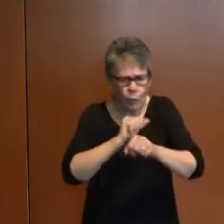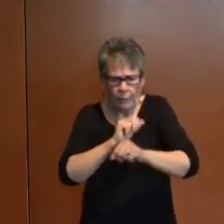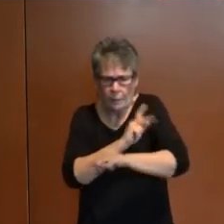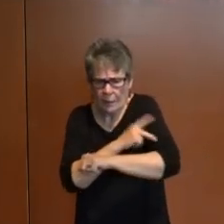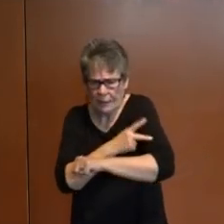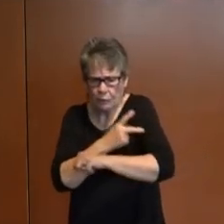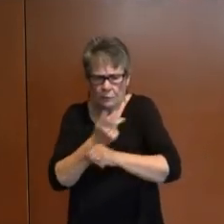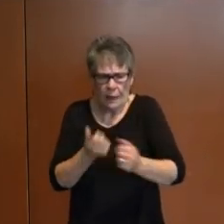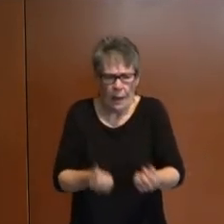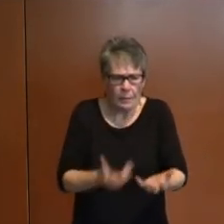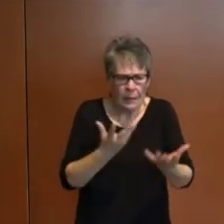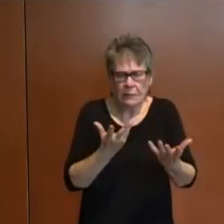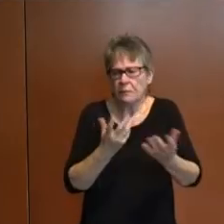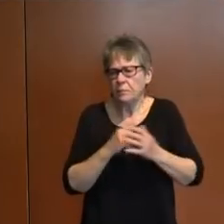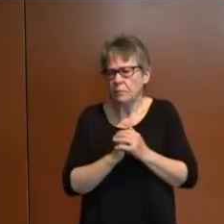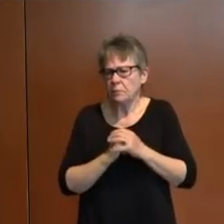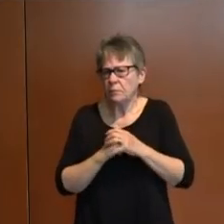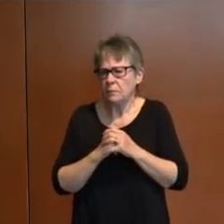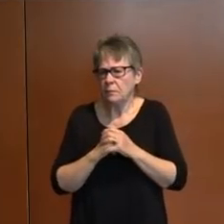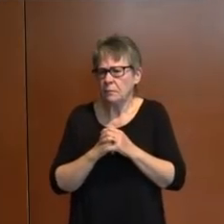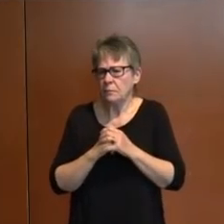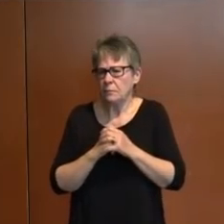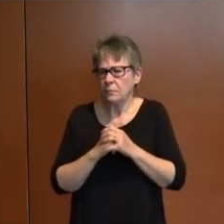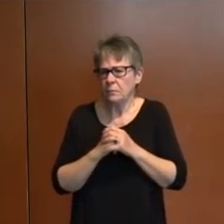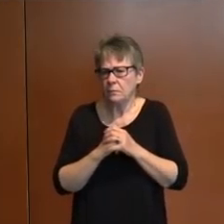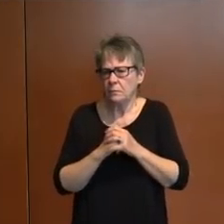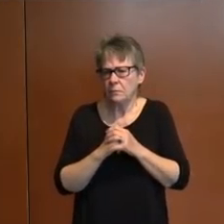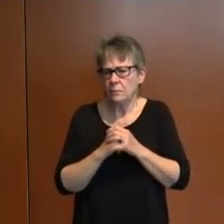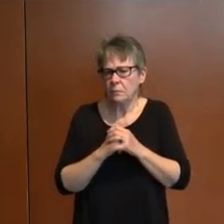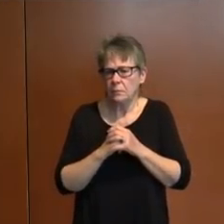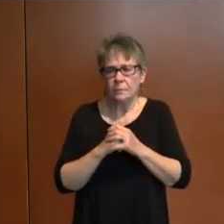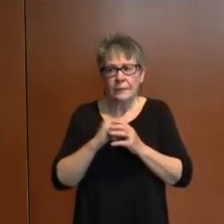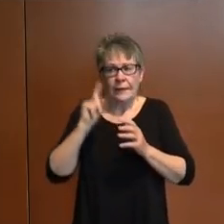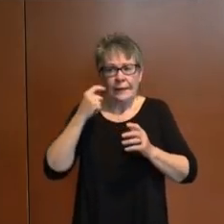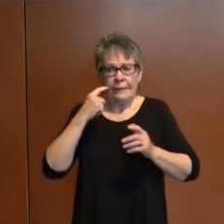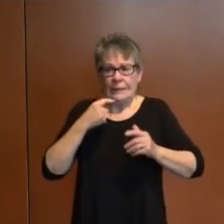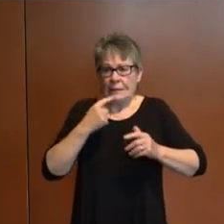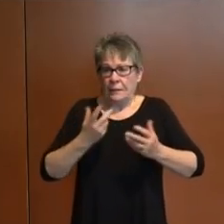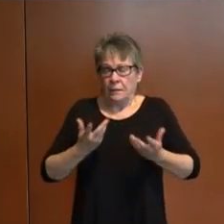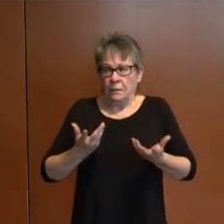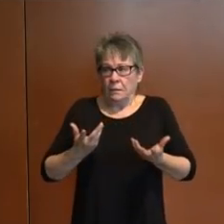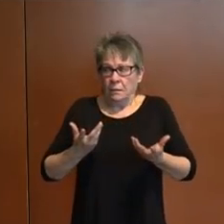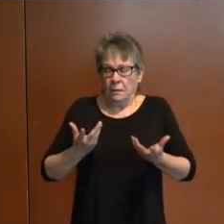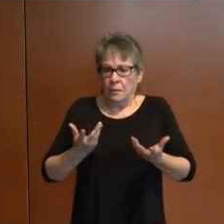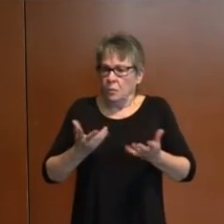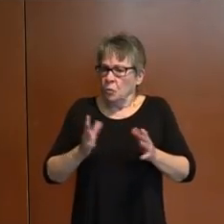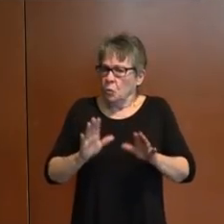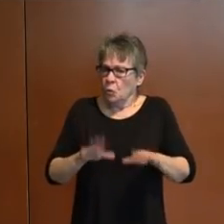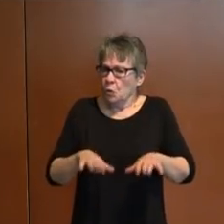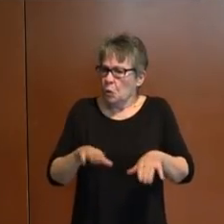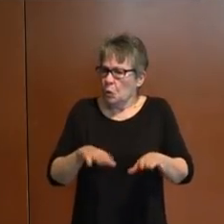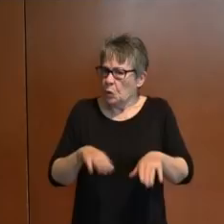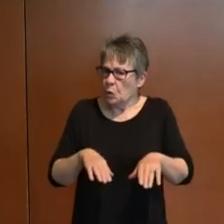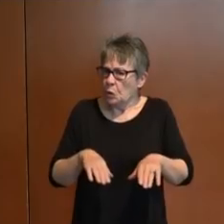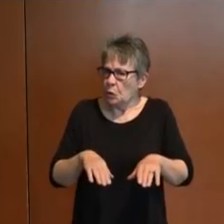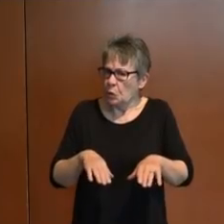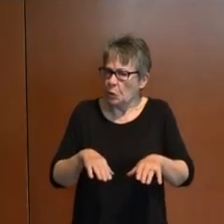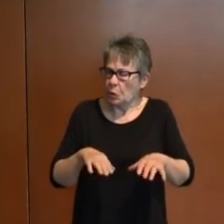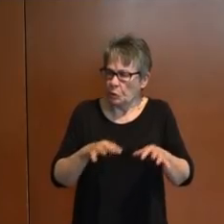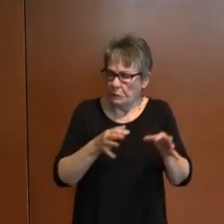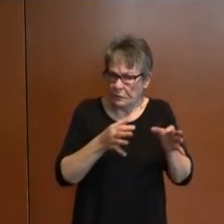bioethical considerations, which just sort of haunts you when you hear those words, right? When you hear that sort of